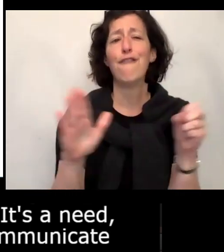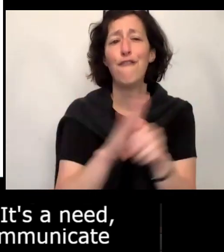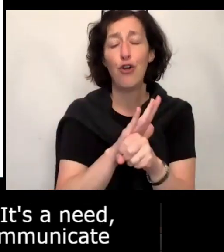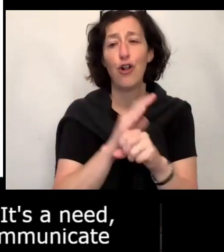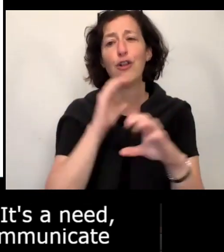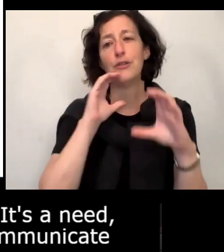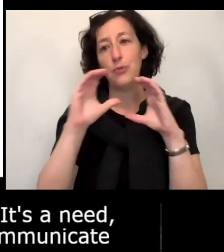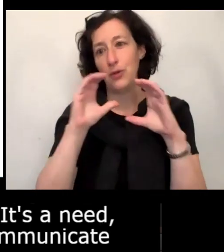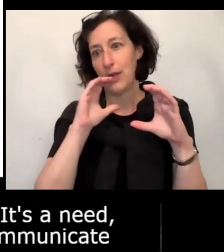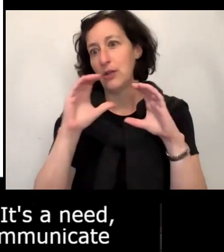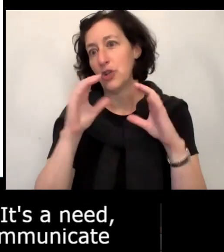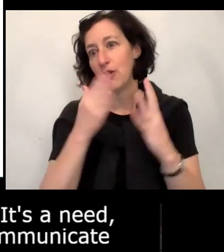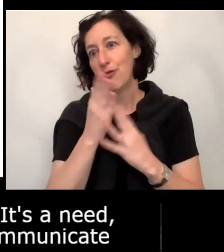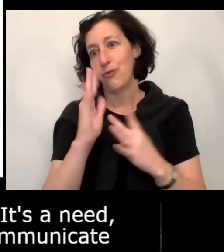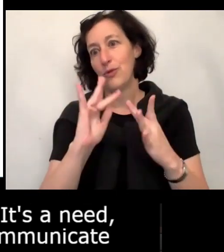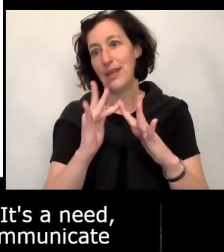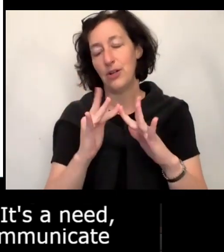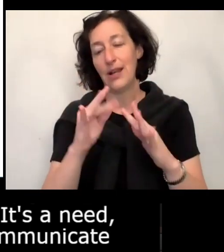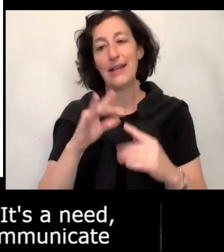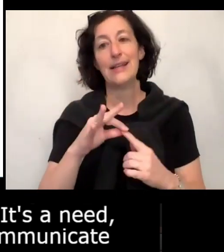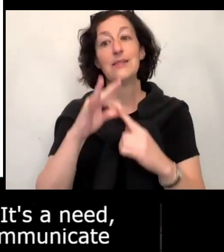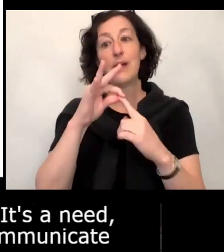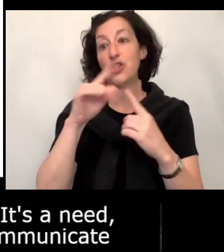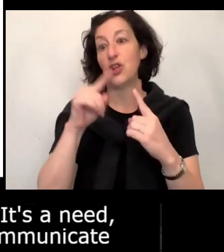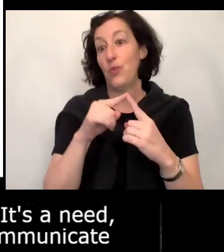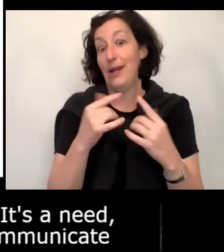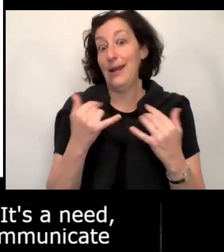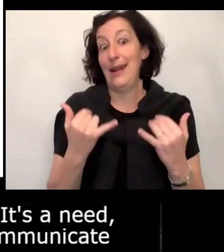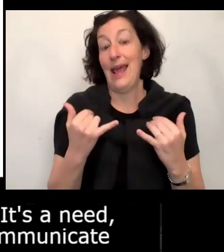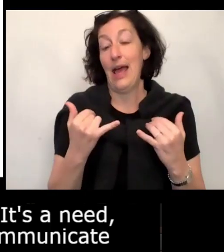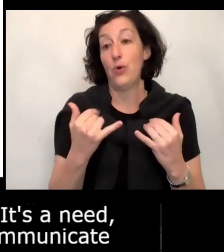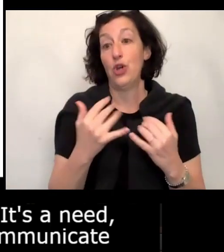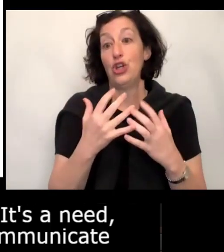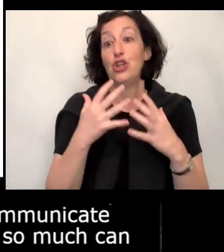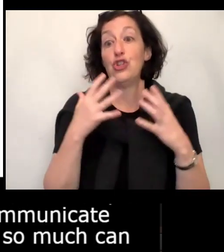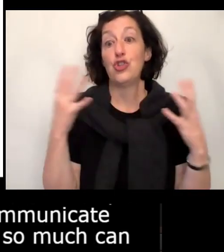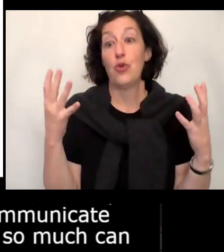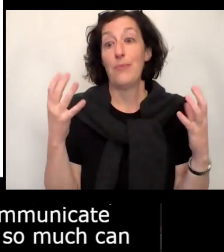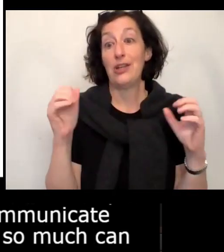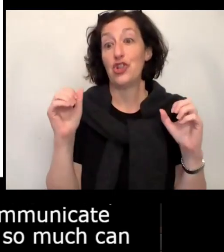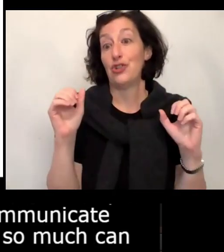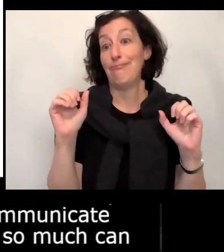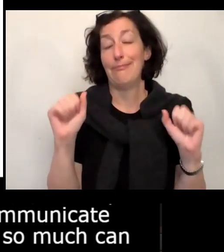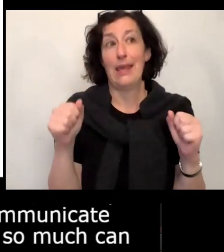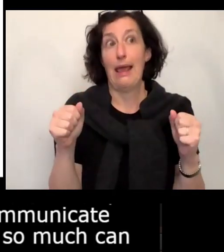when so much can be taken away so easily.